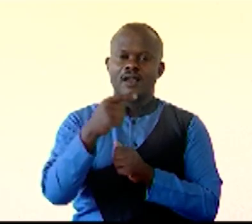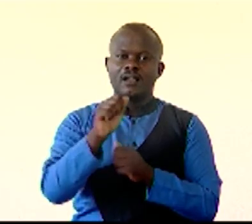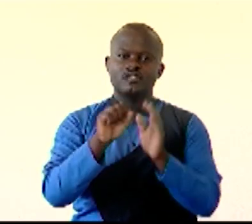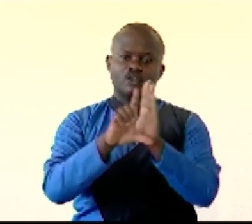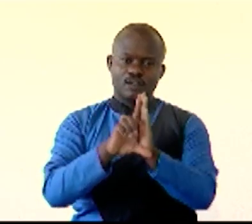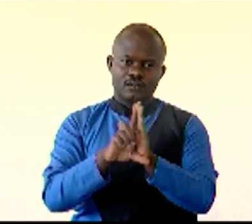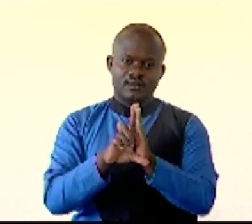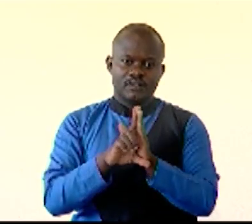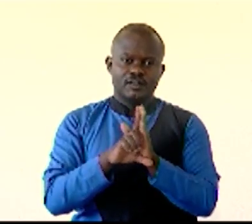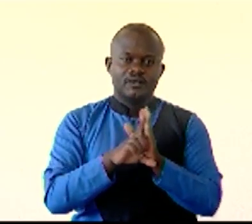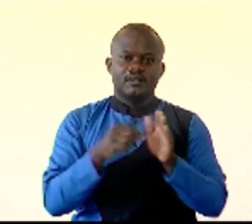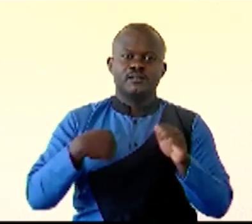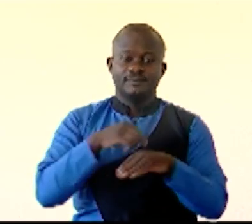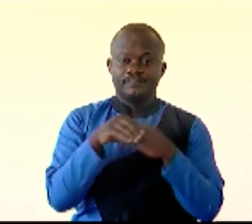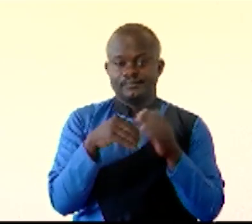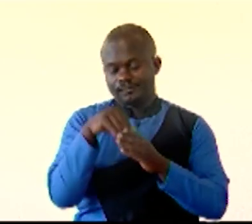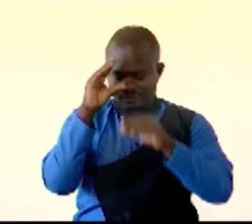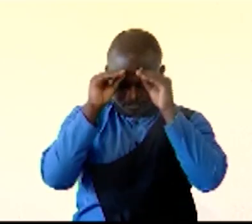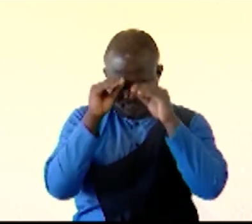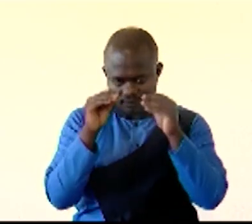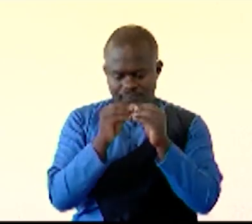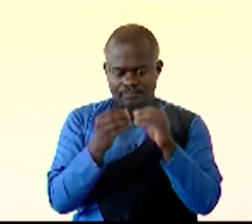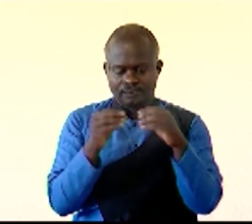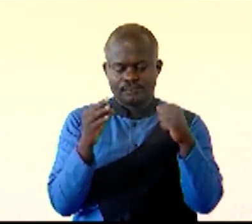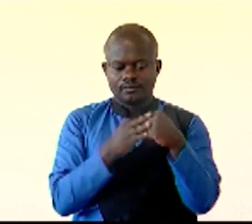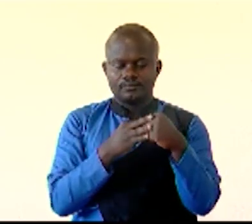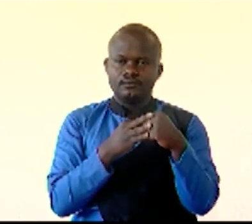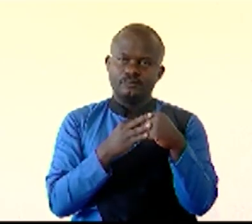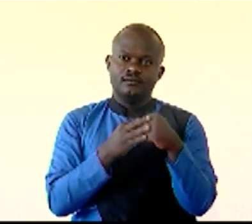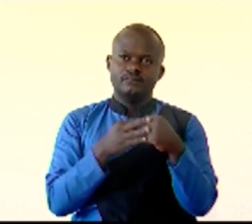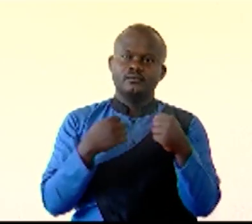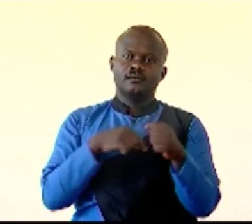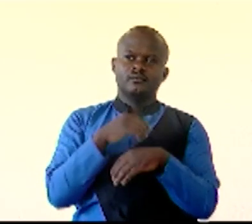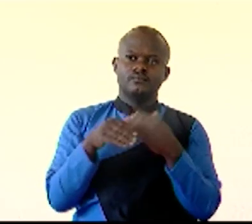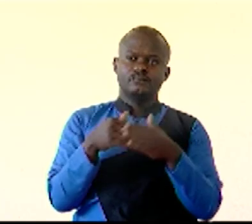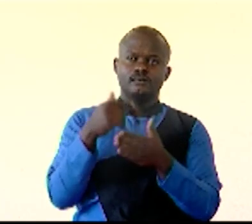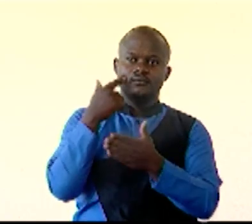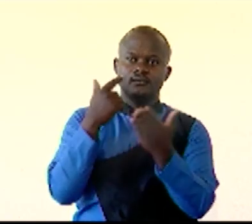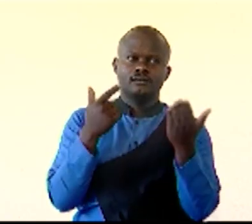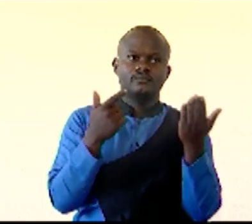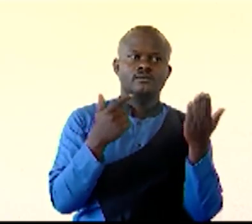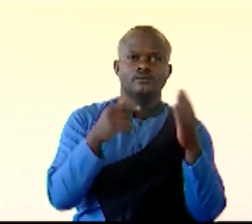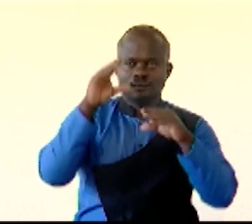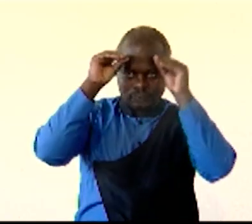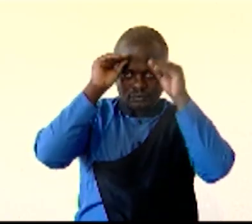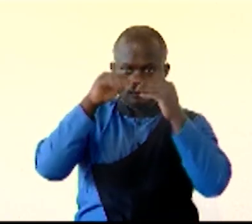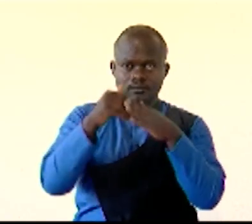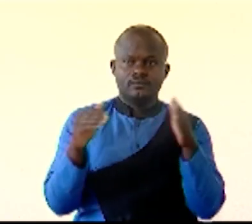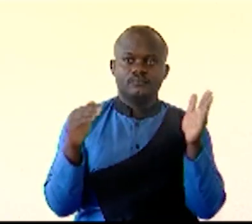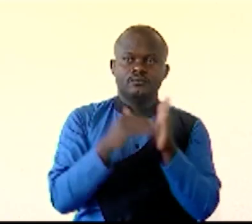is lesson 8. So far we have already covered 7 lessons.